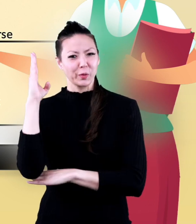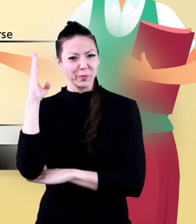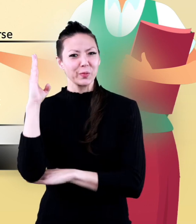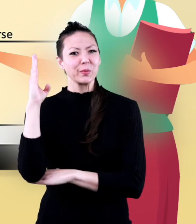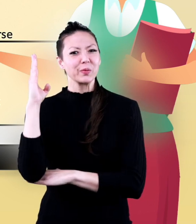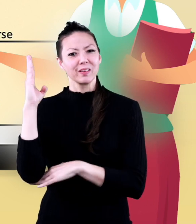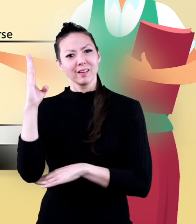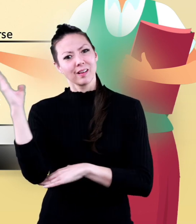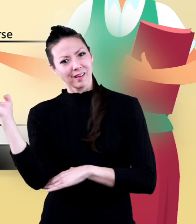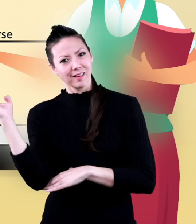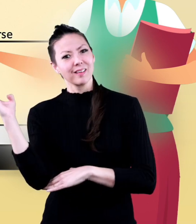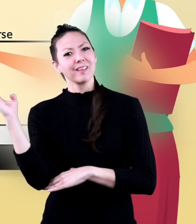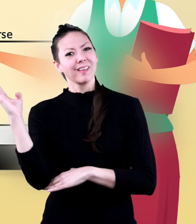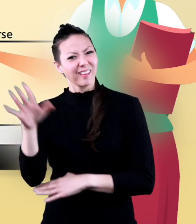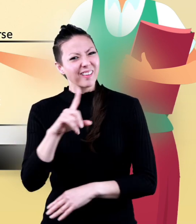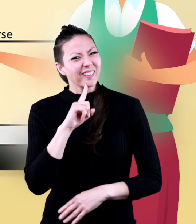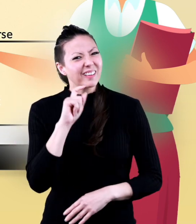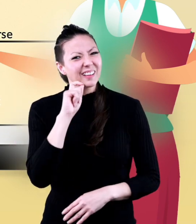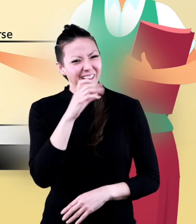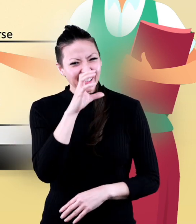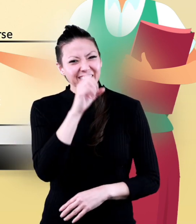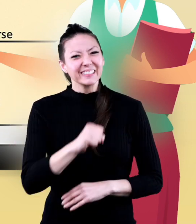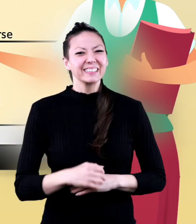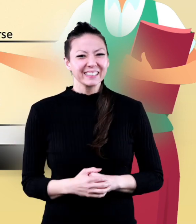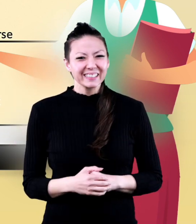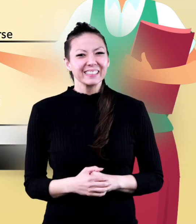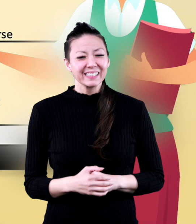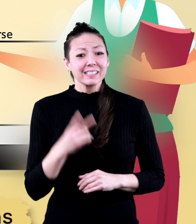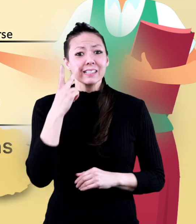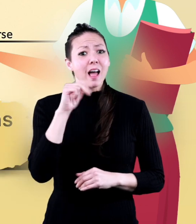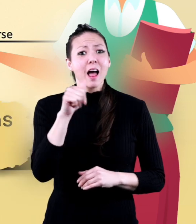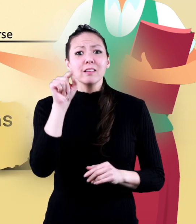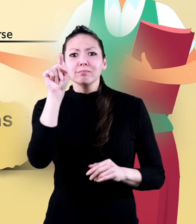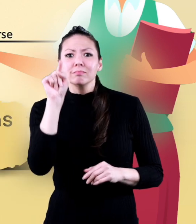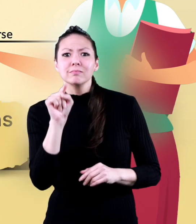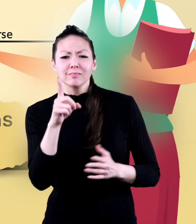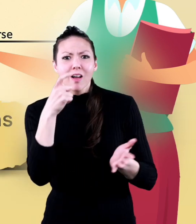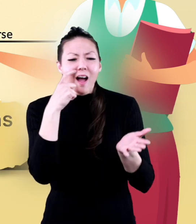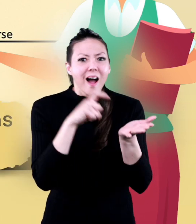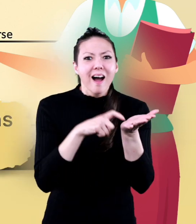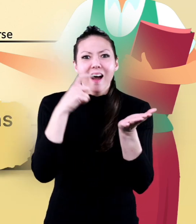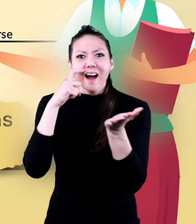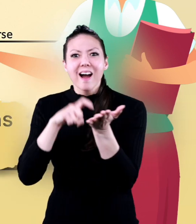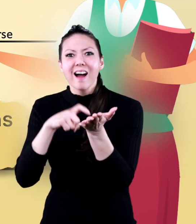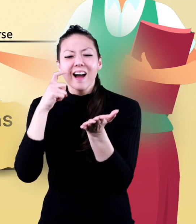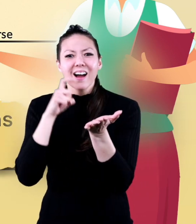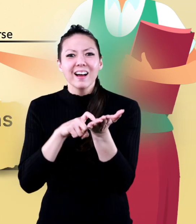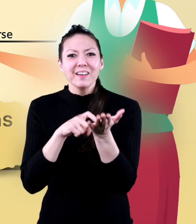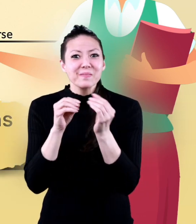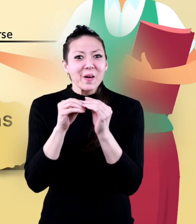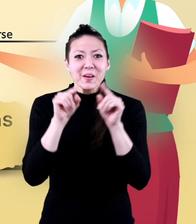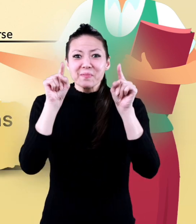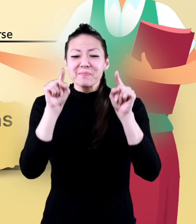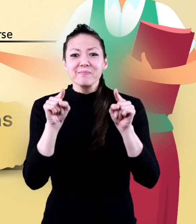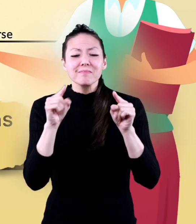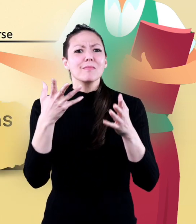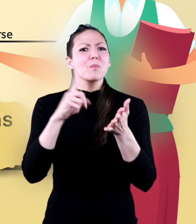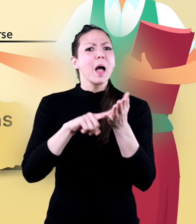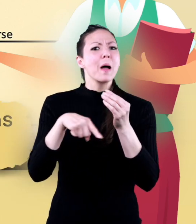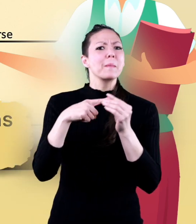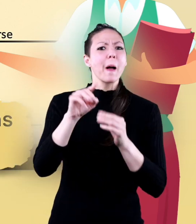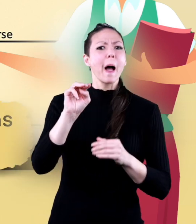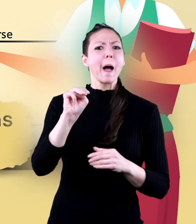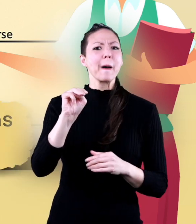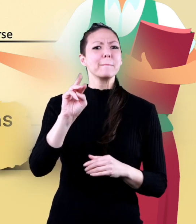or afternoon. That's cool. Do you see any other abbreviations you recognize?